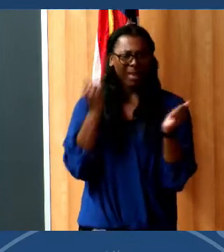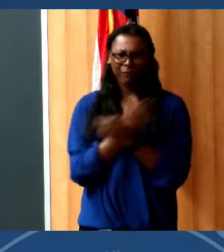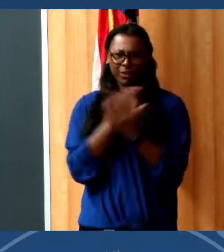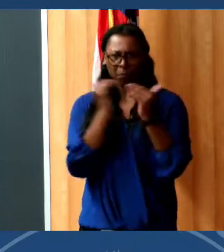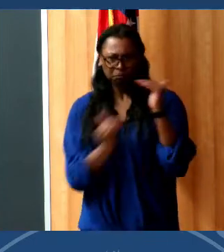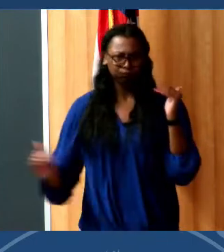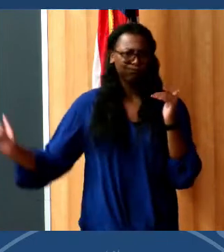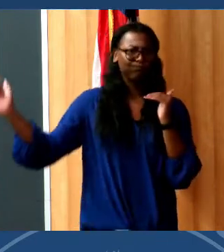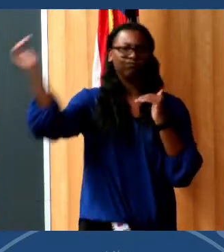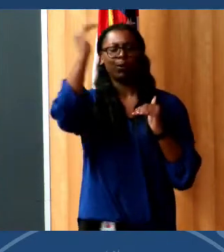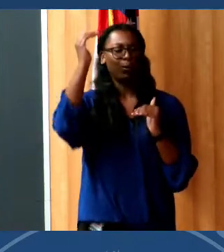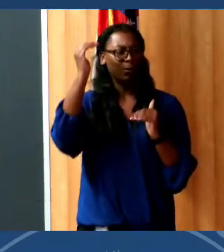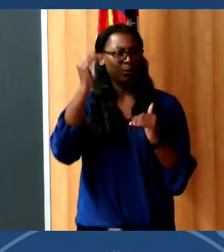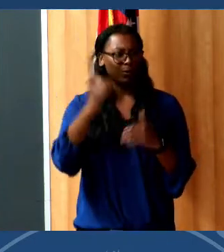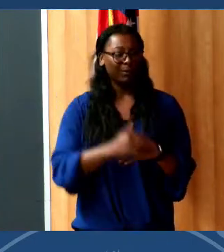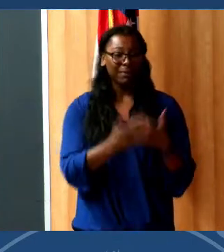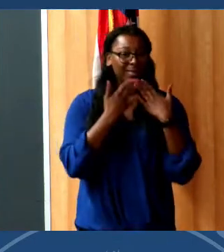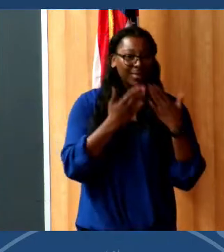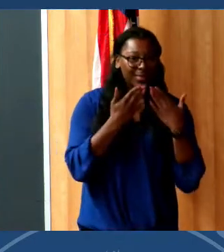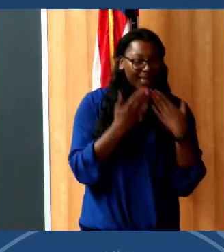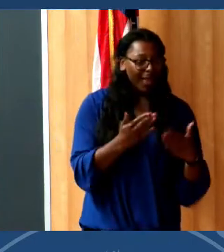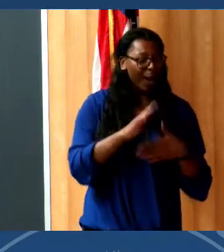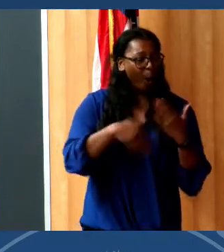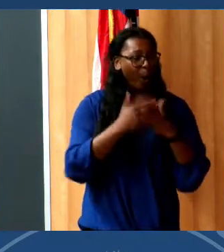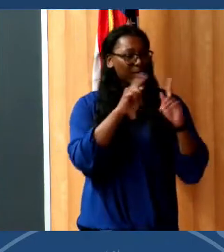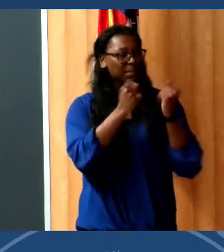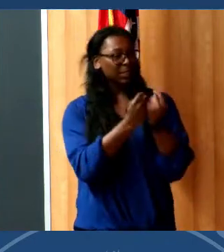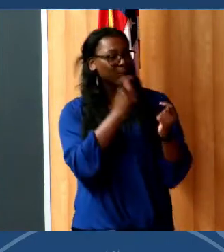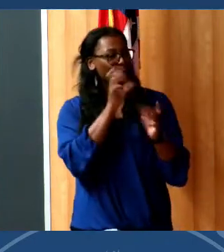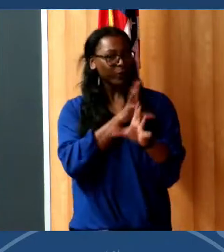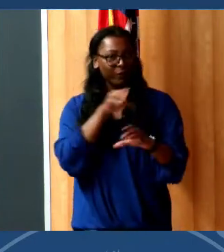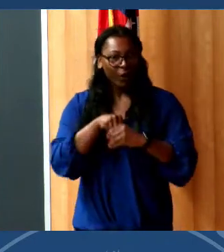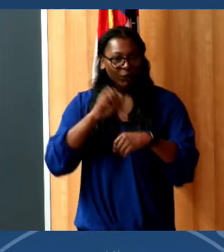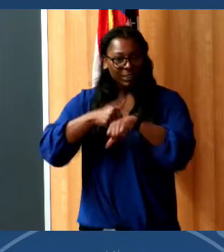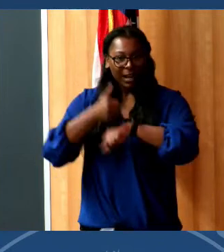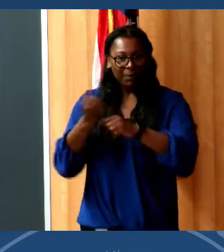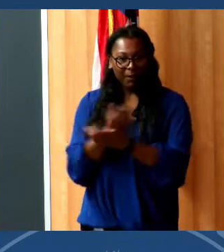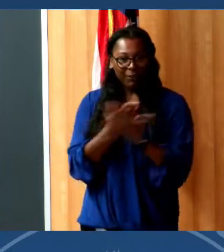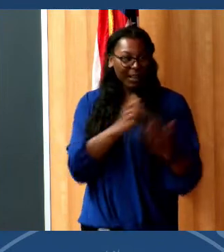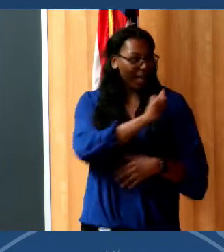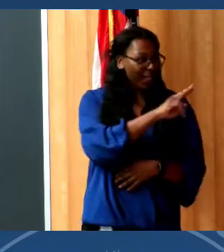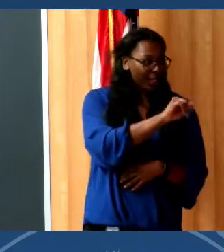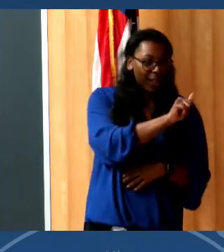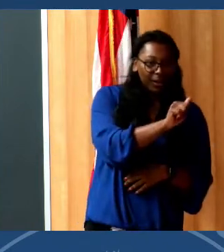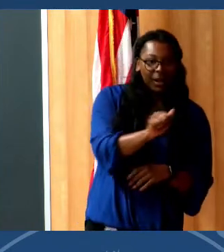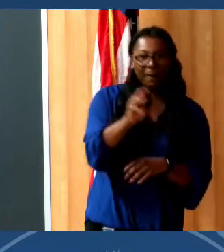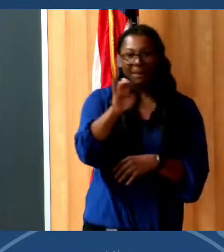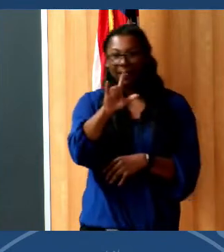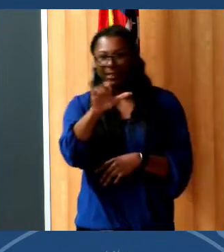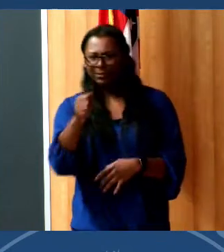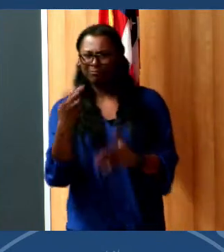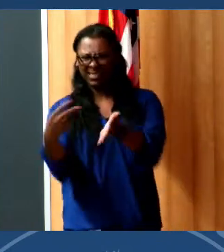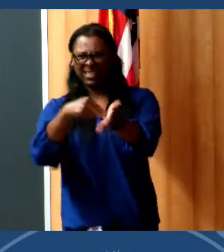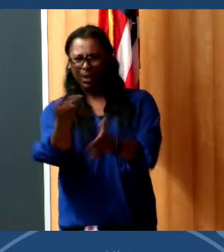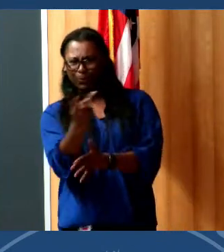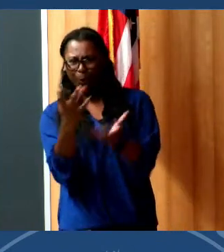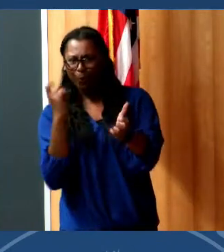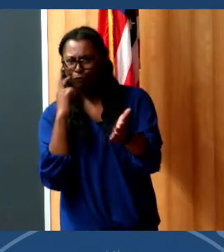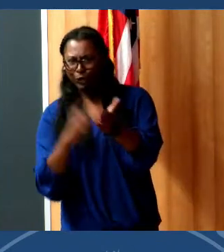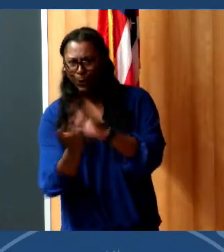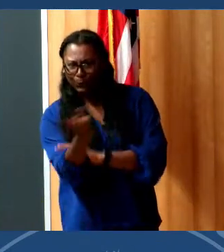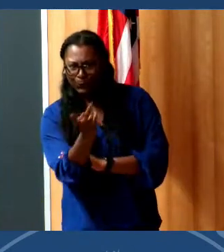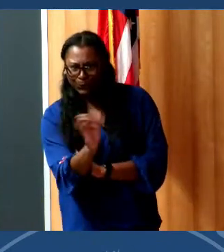to again thank Alana and Melissa and the team. Where's Melissa and Katie? There they are in the back. Stand up so we can recognize you as